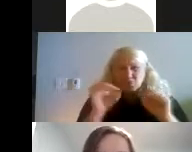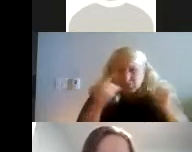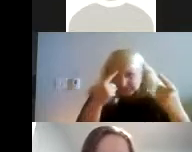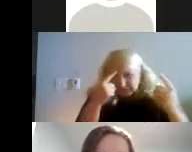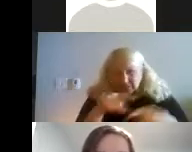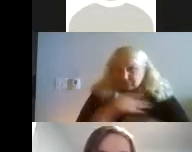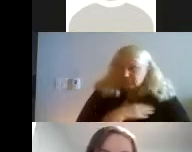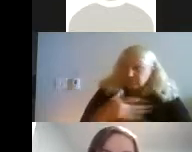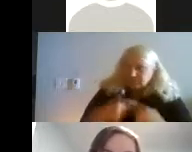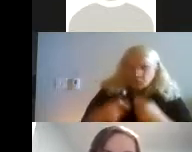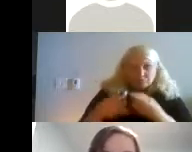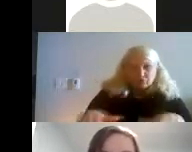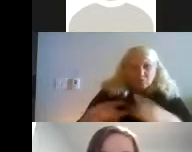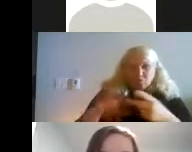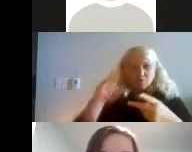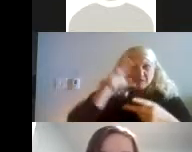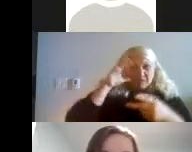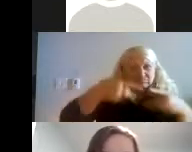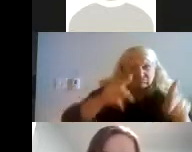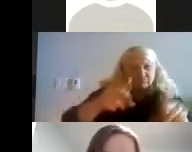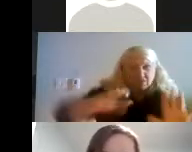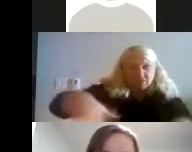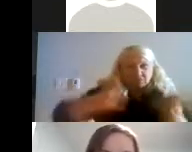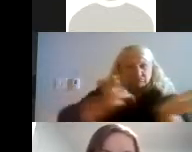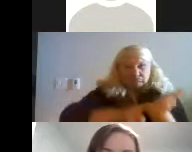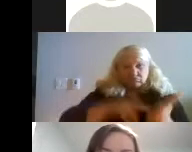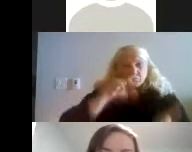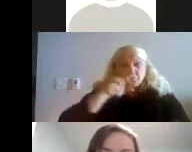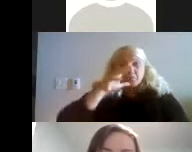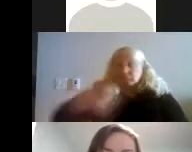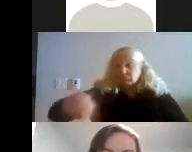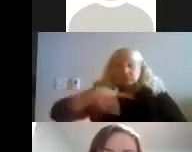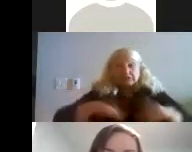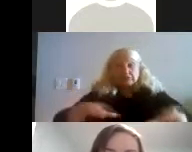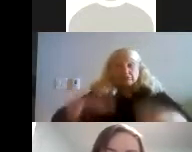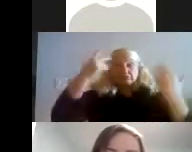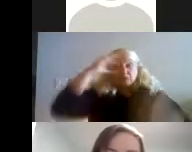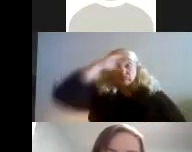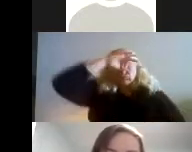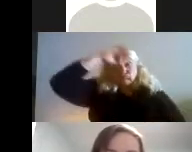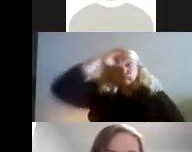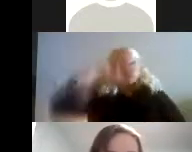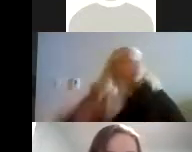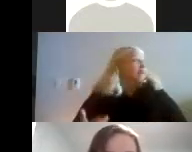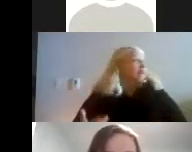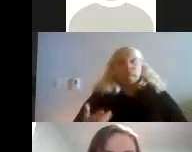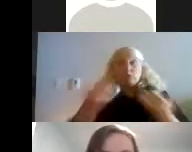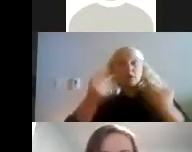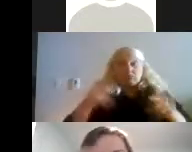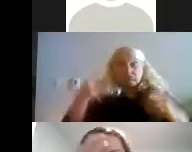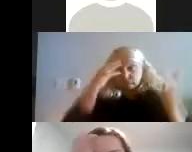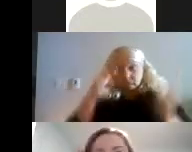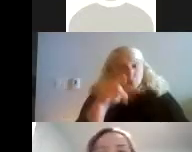or from their parents. People didn't understand what was actually happening to them. You can find some stories online